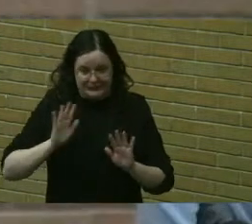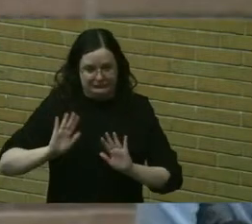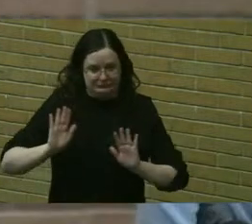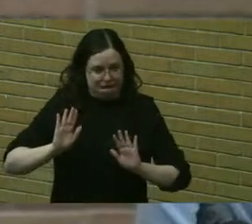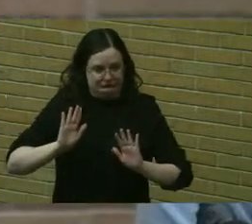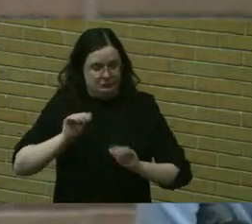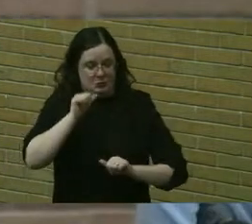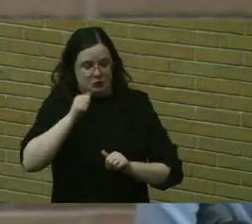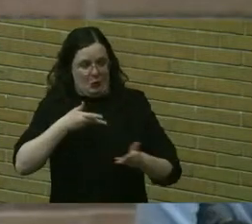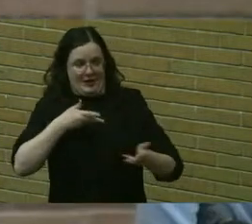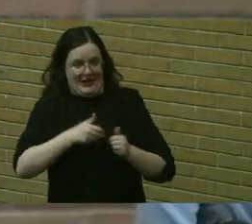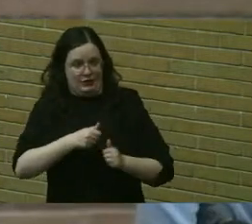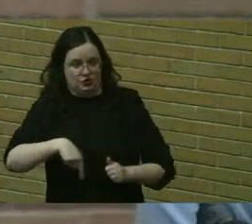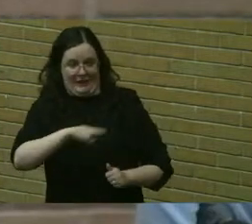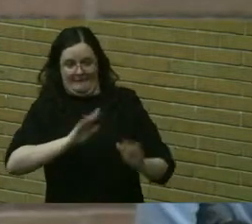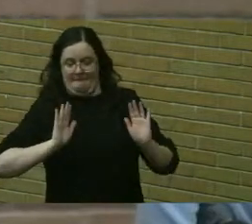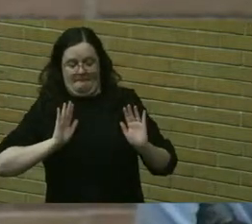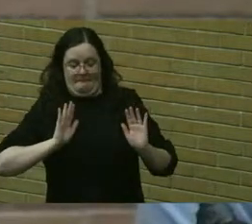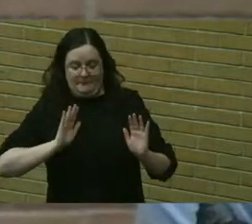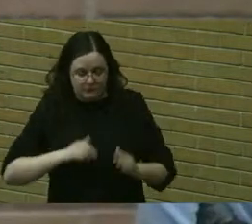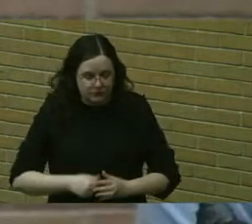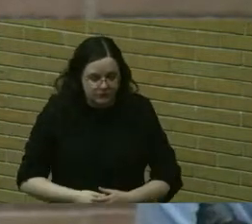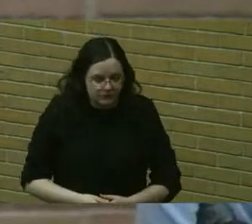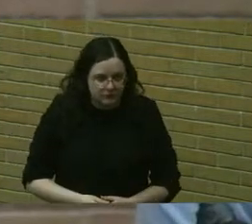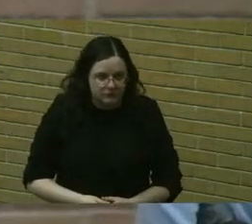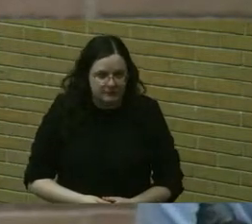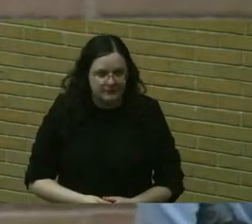escorted us to